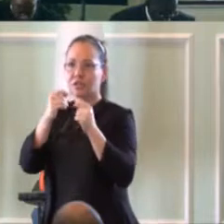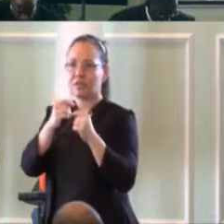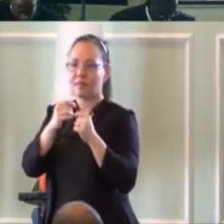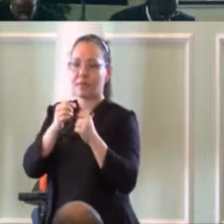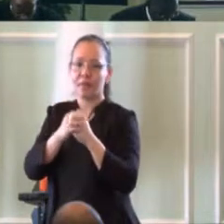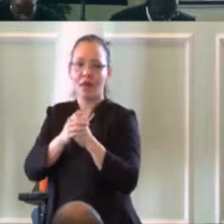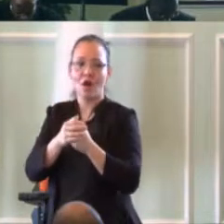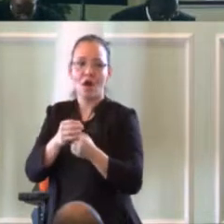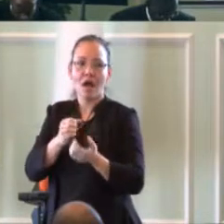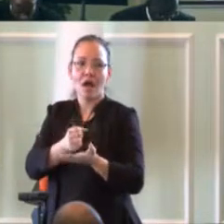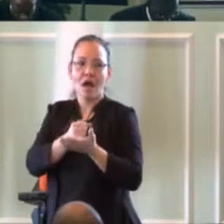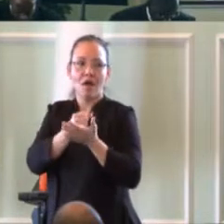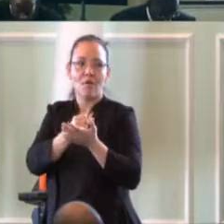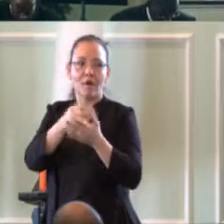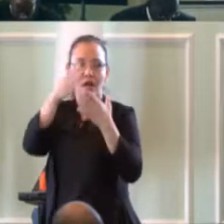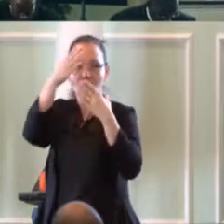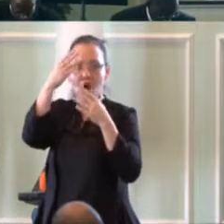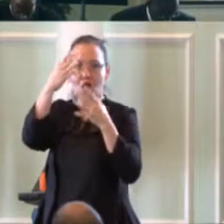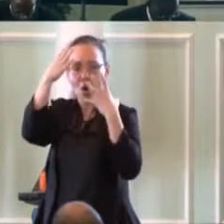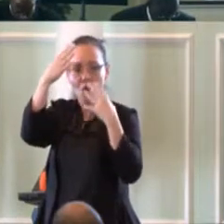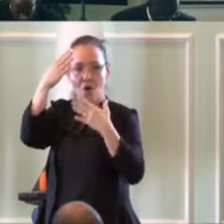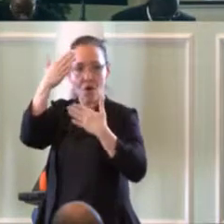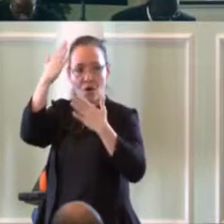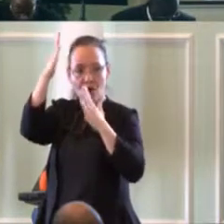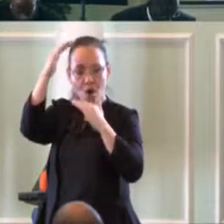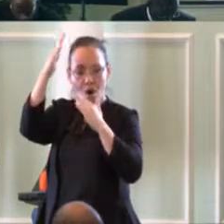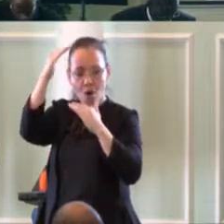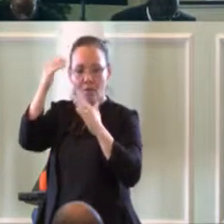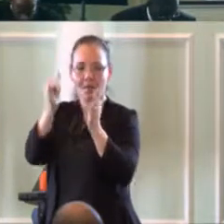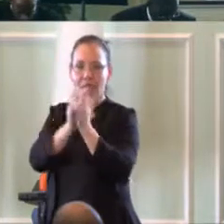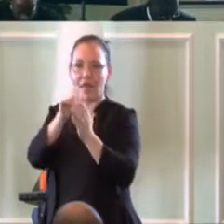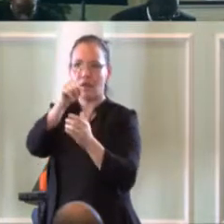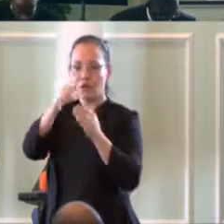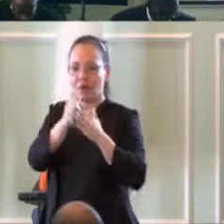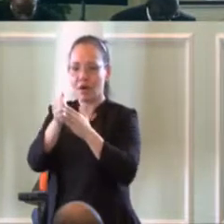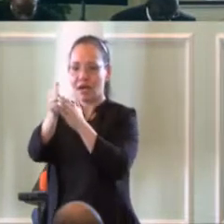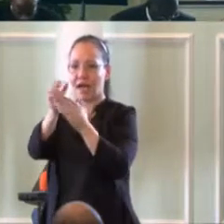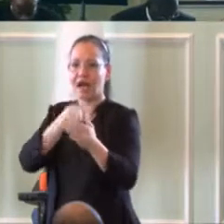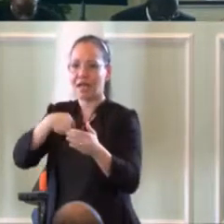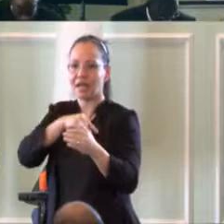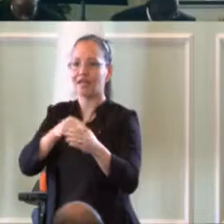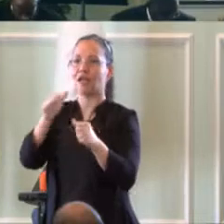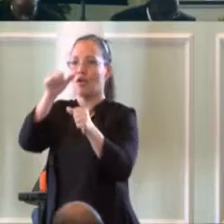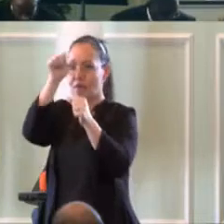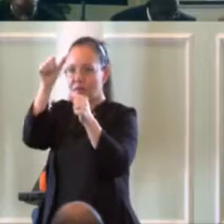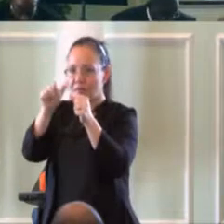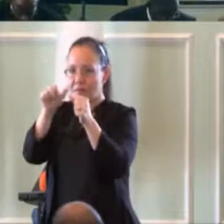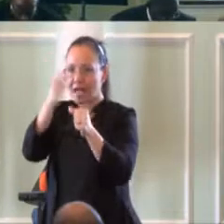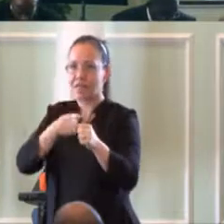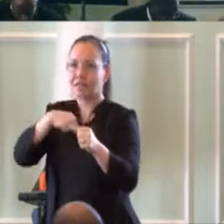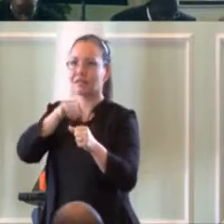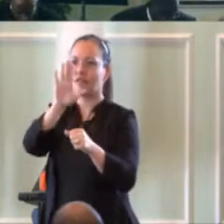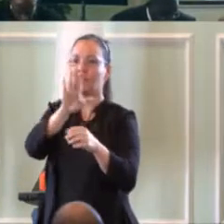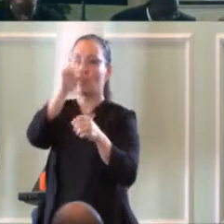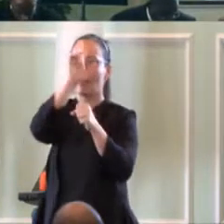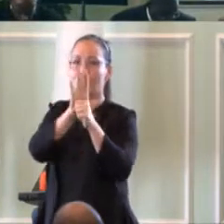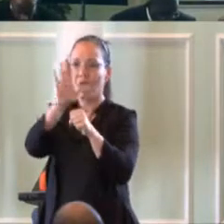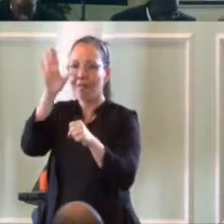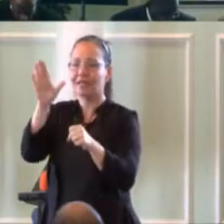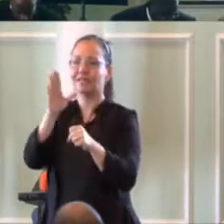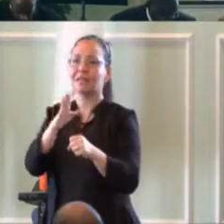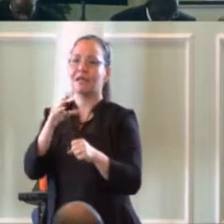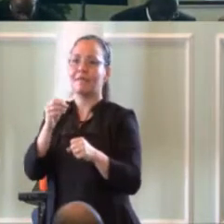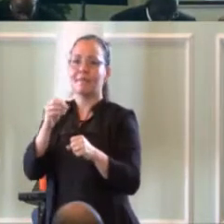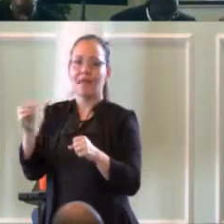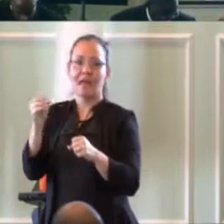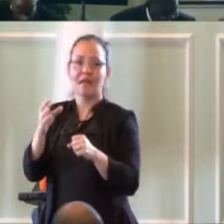of your Holy Spirit as he guides us into truth, reminds us of your promises, and convicts us of